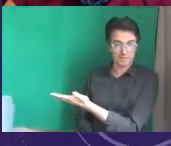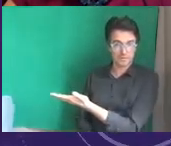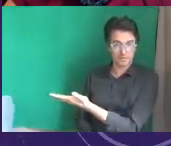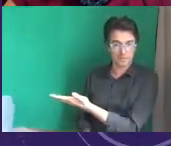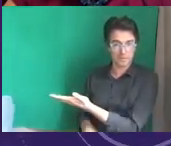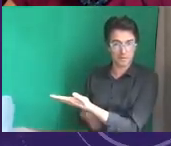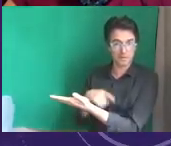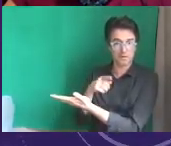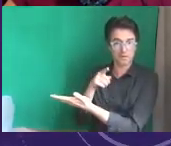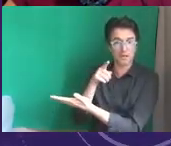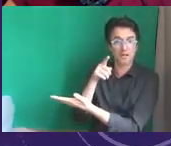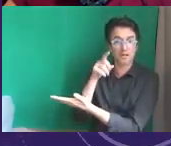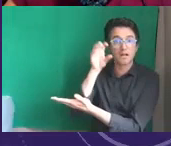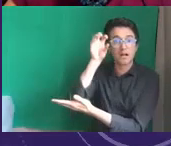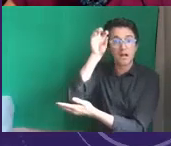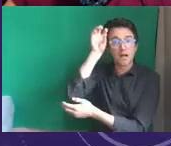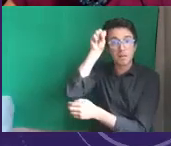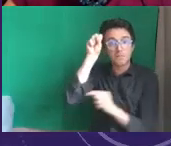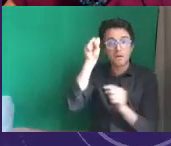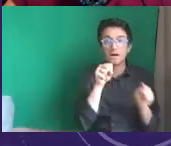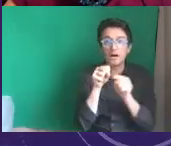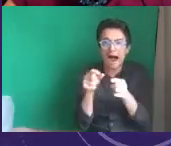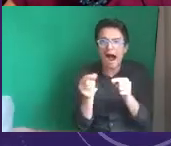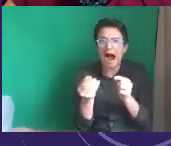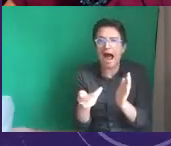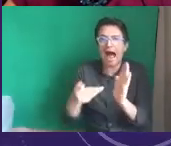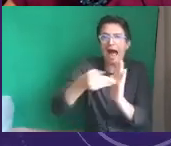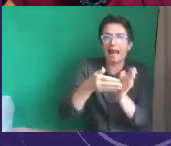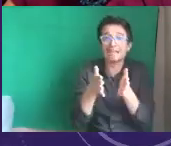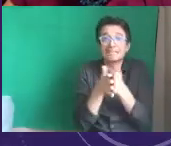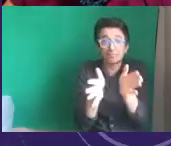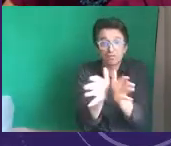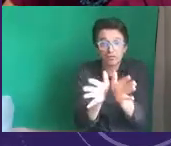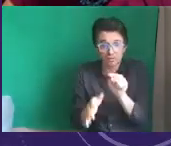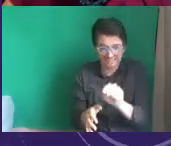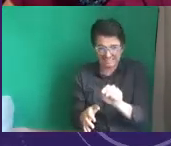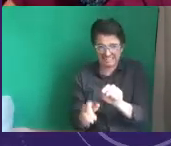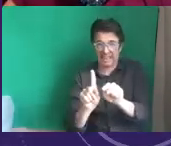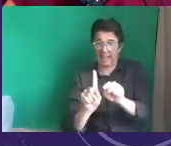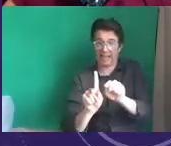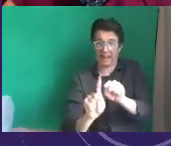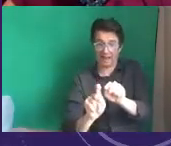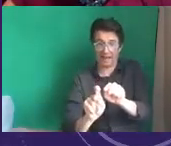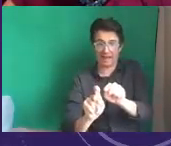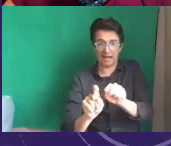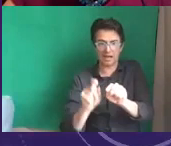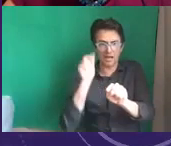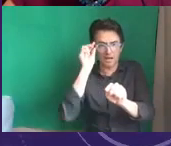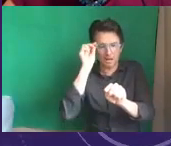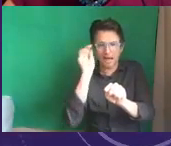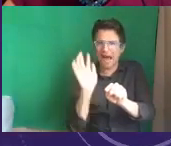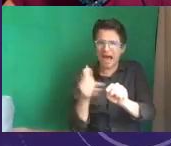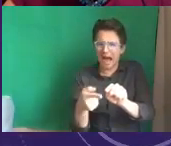the previous slide only shows up if you enable that feature back in your setting. So here you go ahead and you type